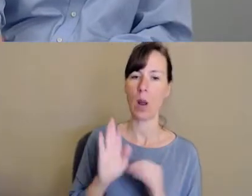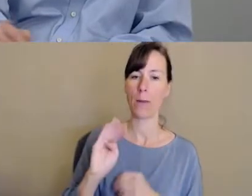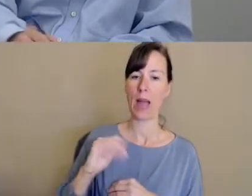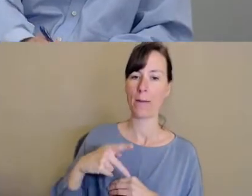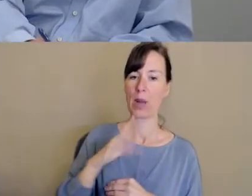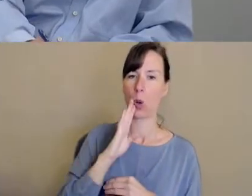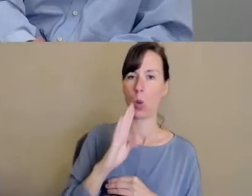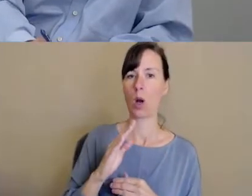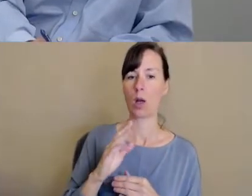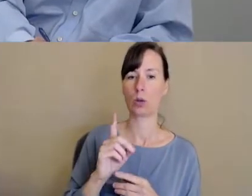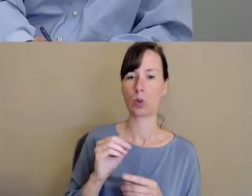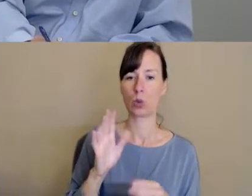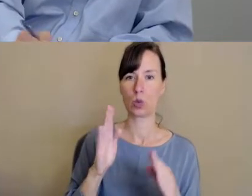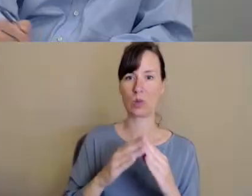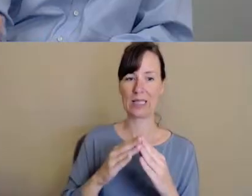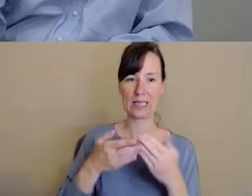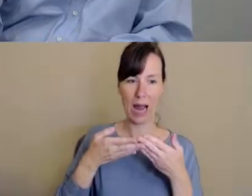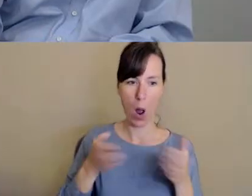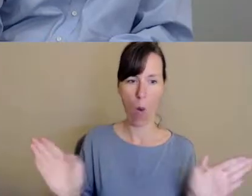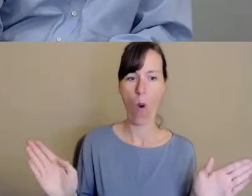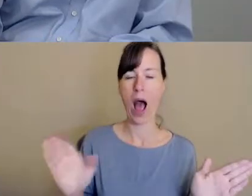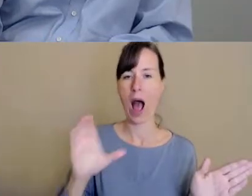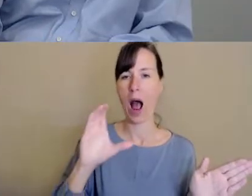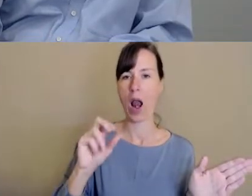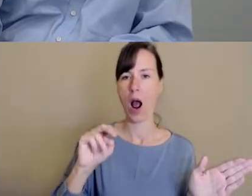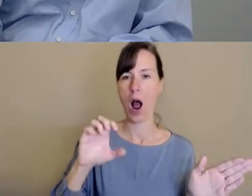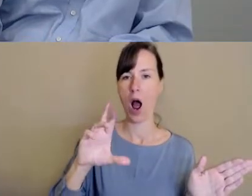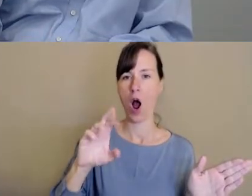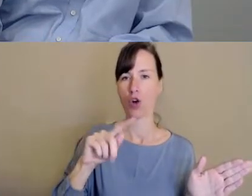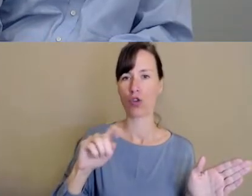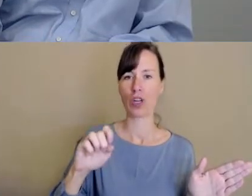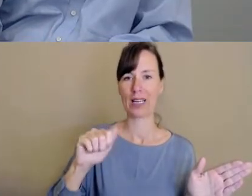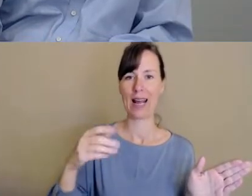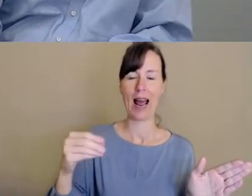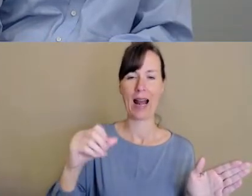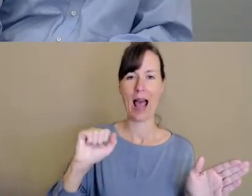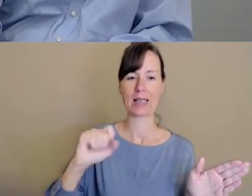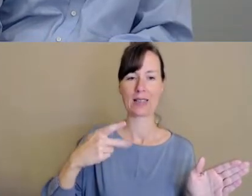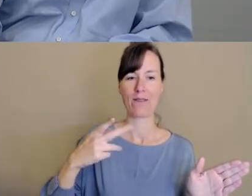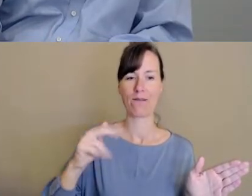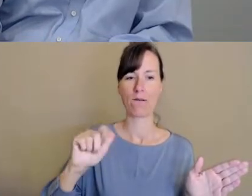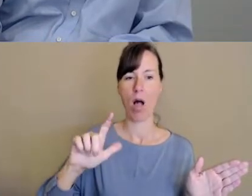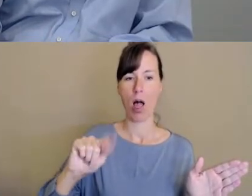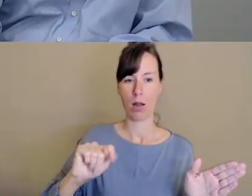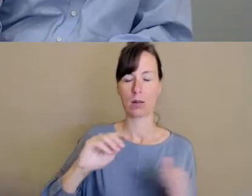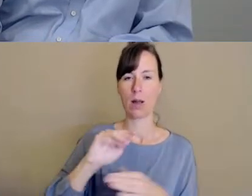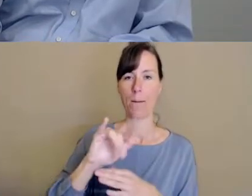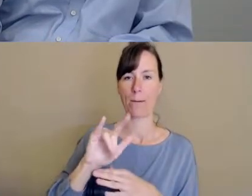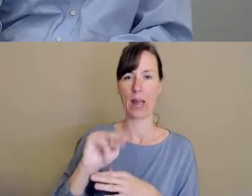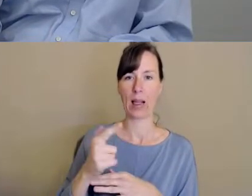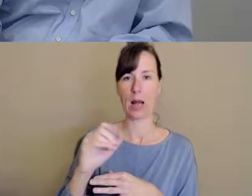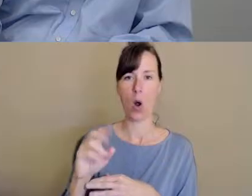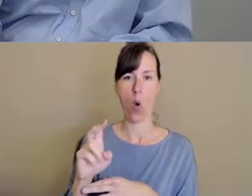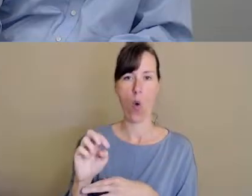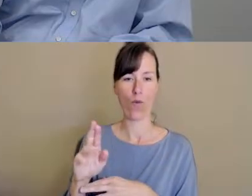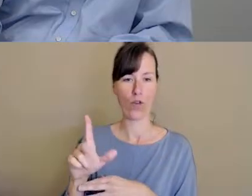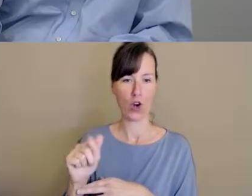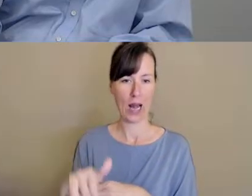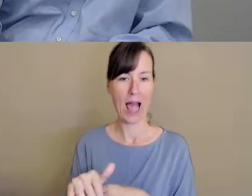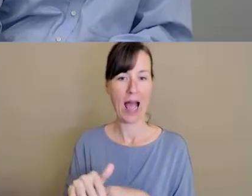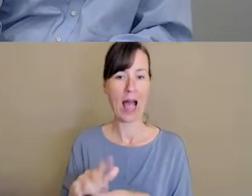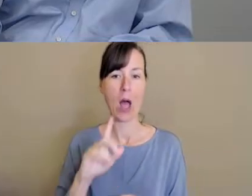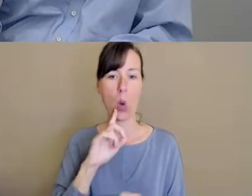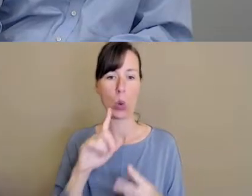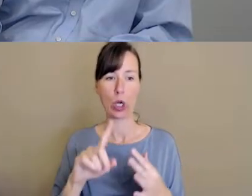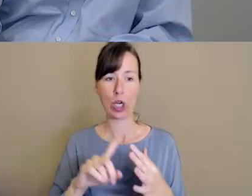I would like to inform that we are going to start work. We are going to work on the